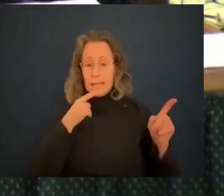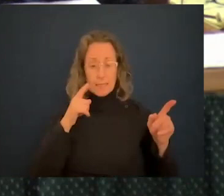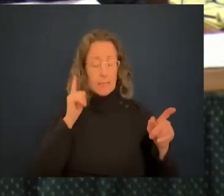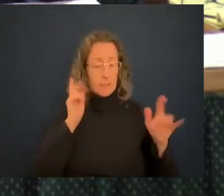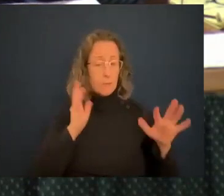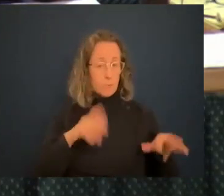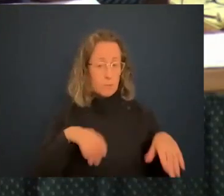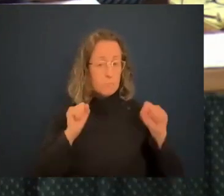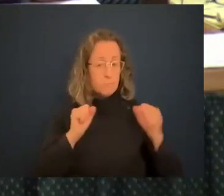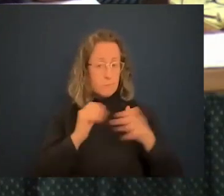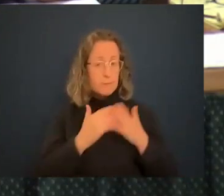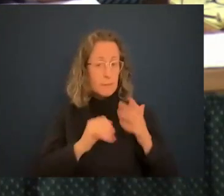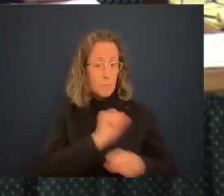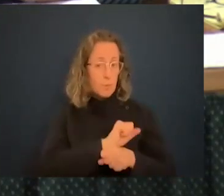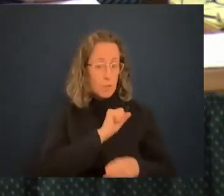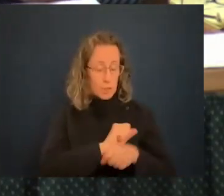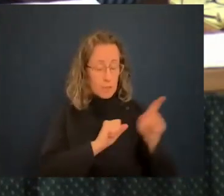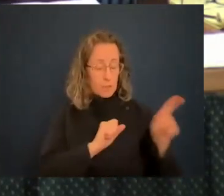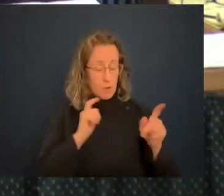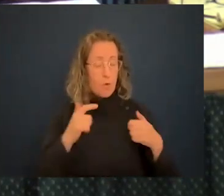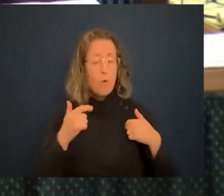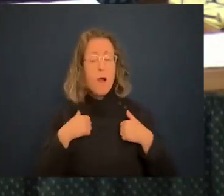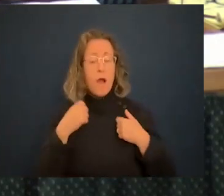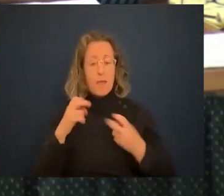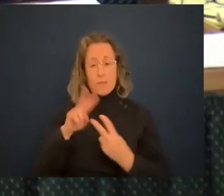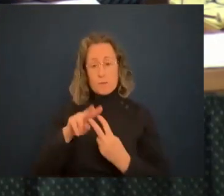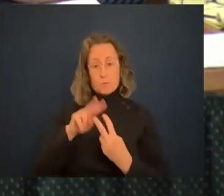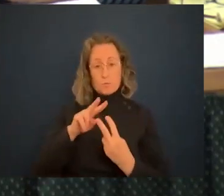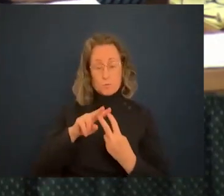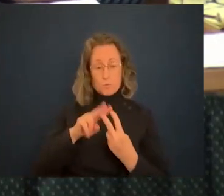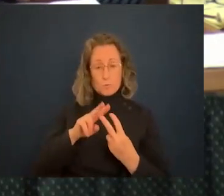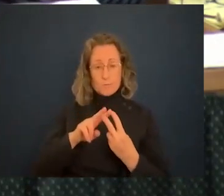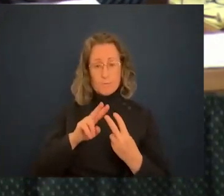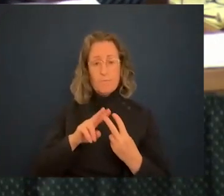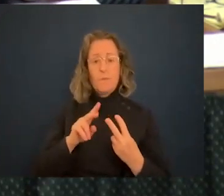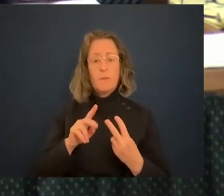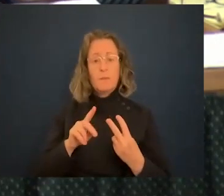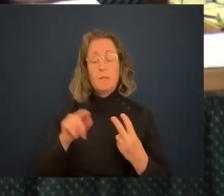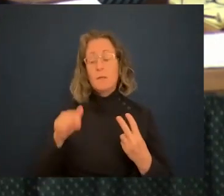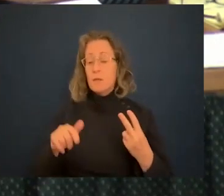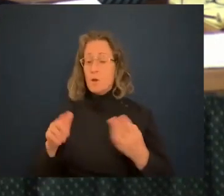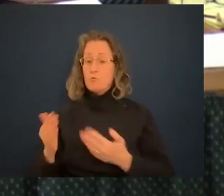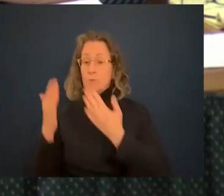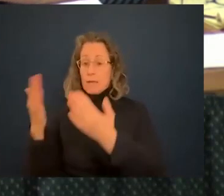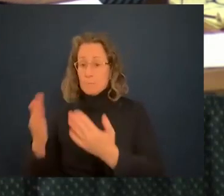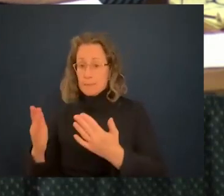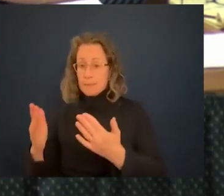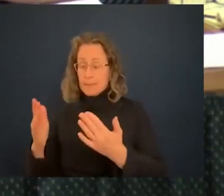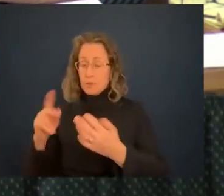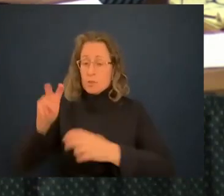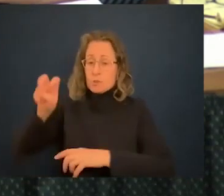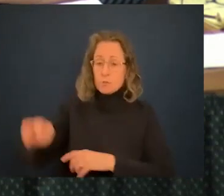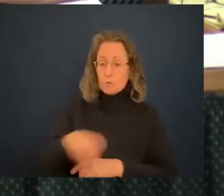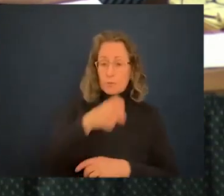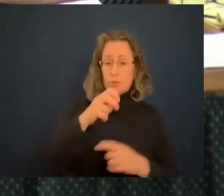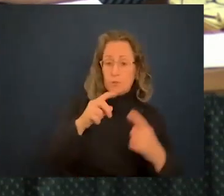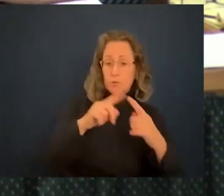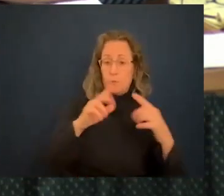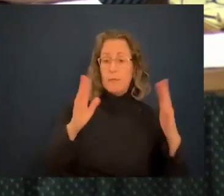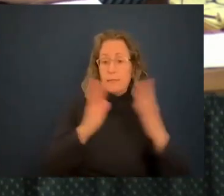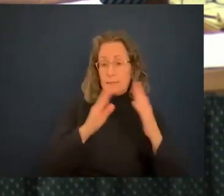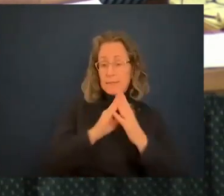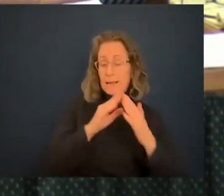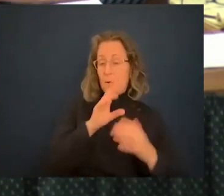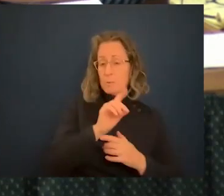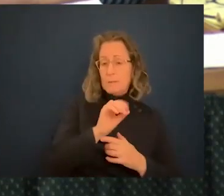to finalize the recommendations into our own town document that we can move forward with